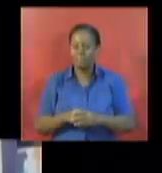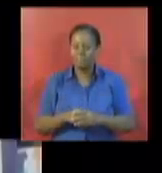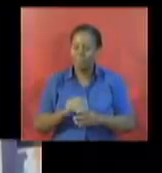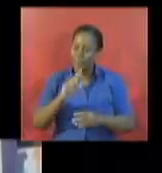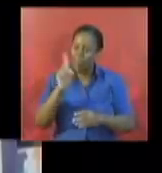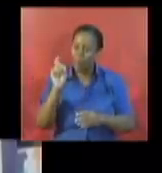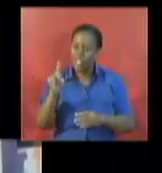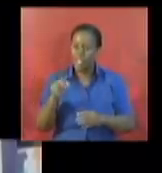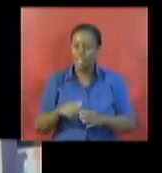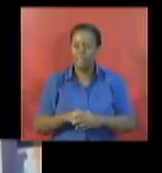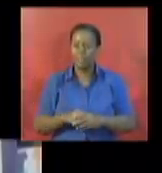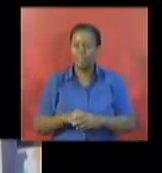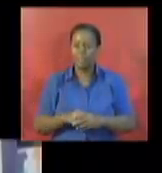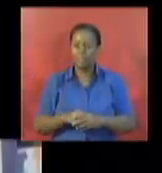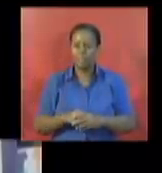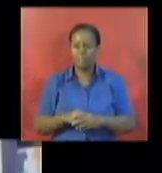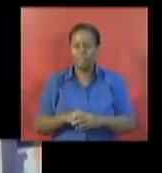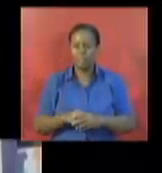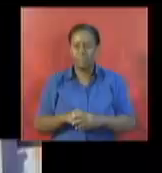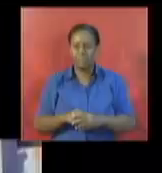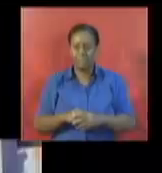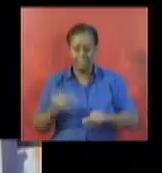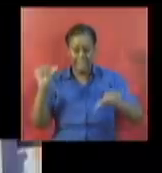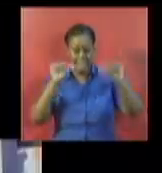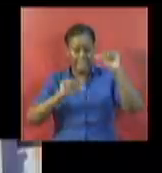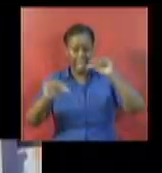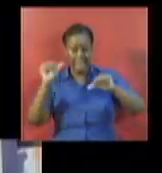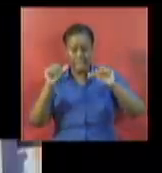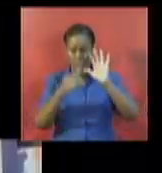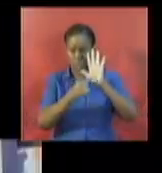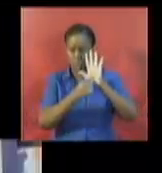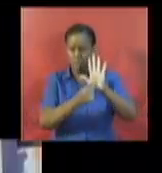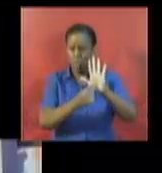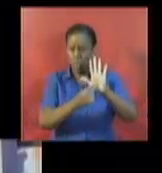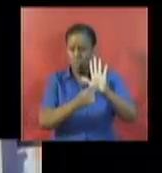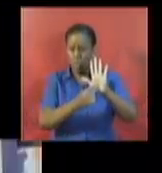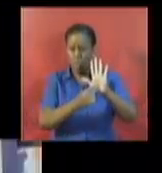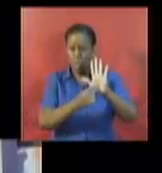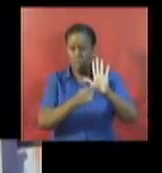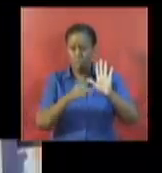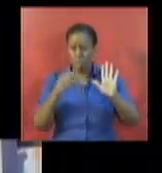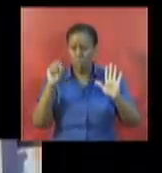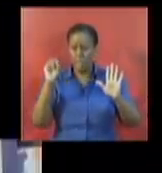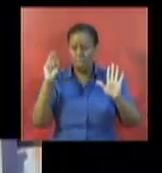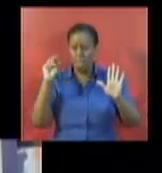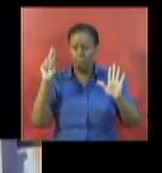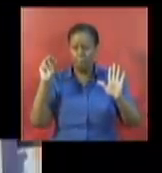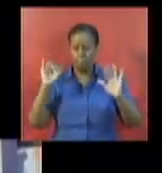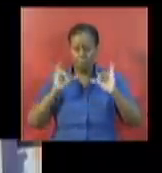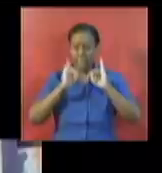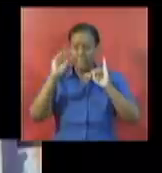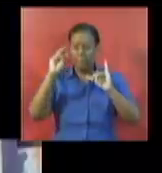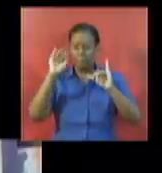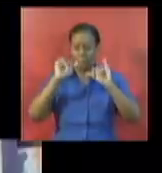Medical science shows that a strong, healthy immune system helps in combating any type of disease,